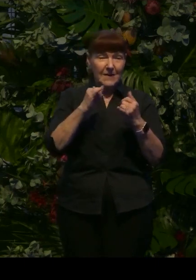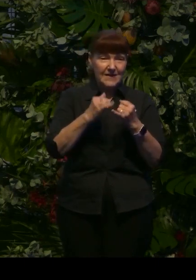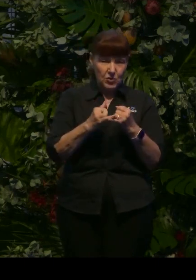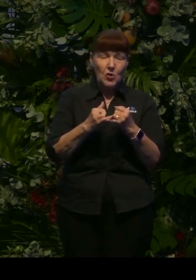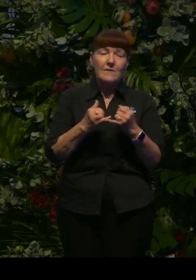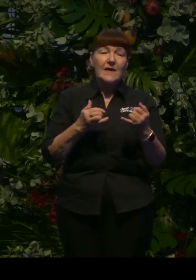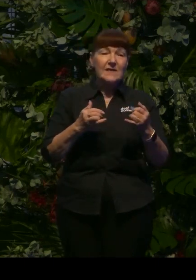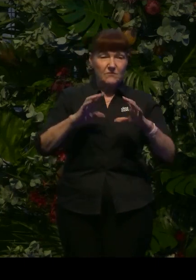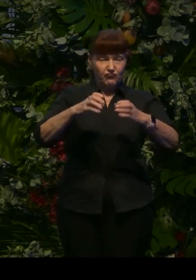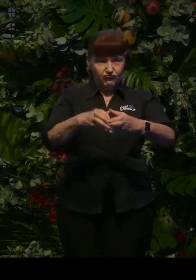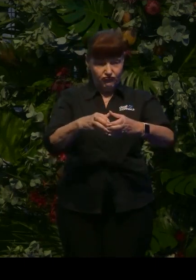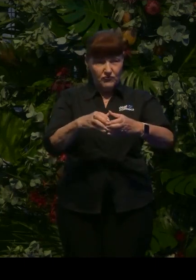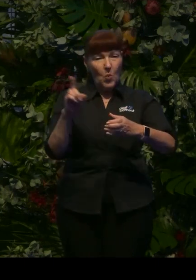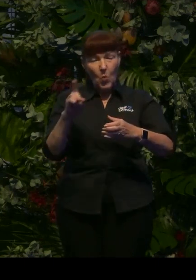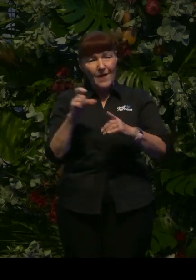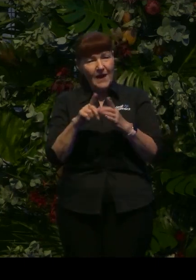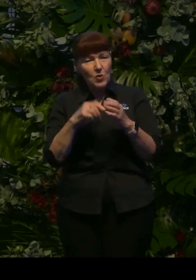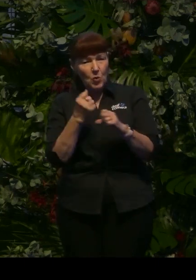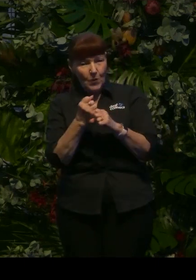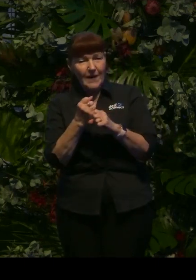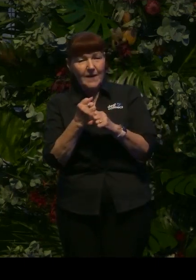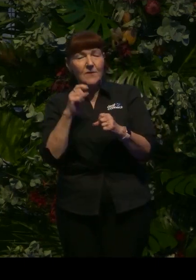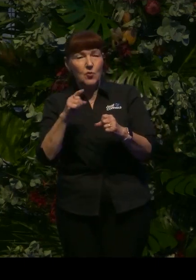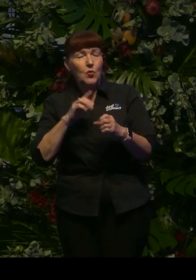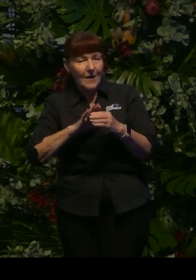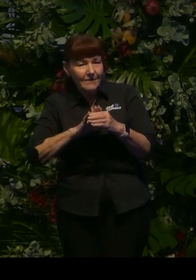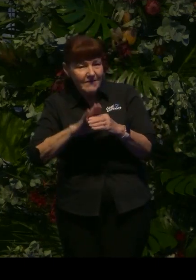States, doing to advance our journey towards freedom.